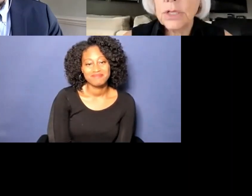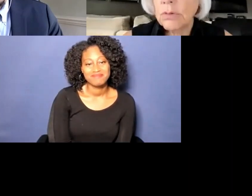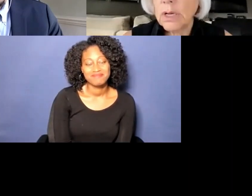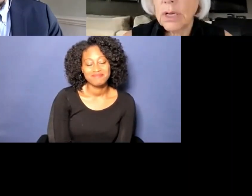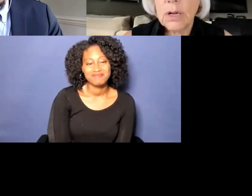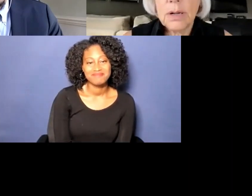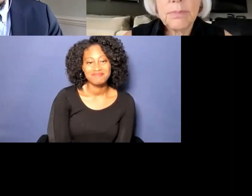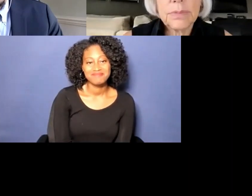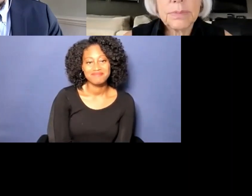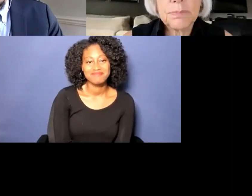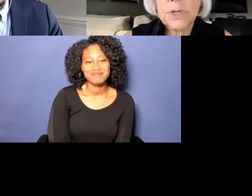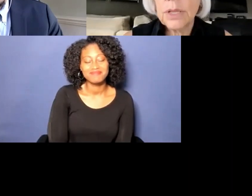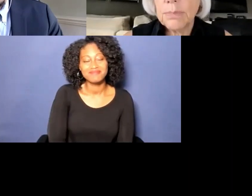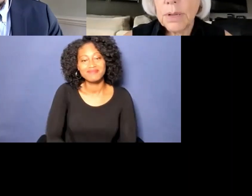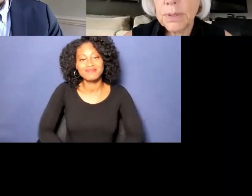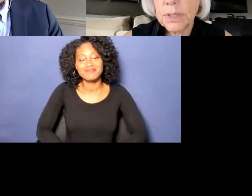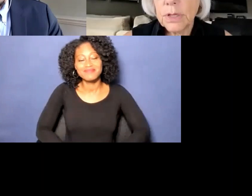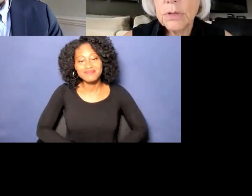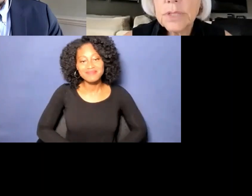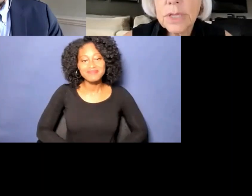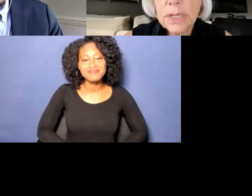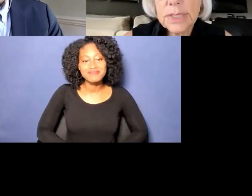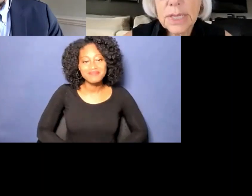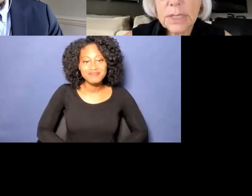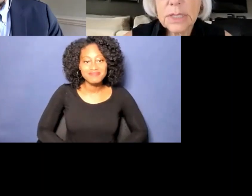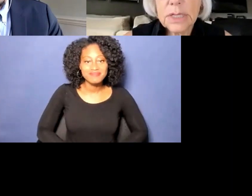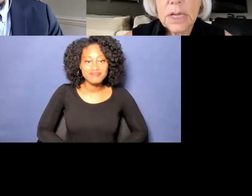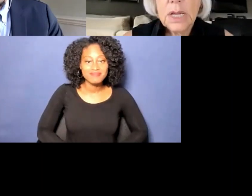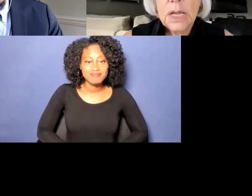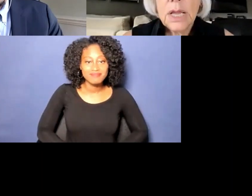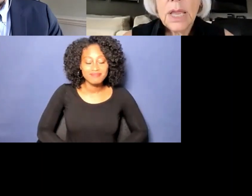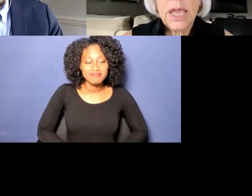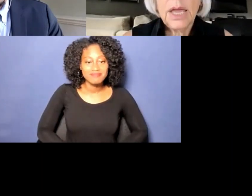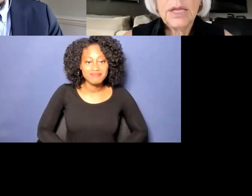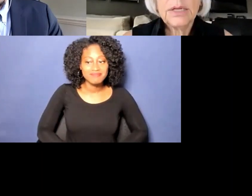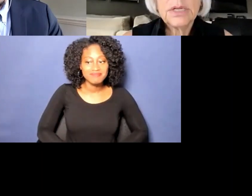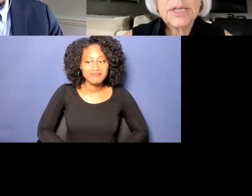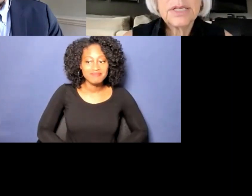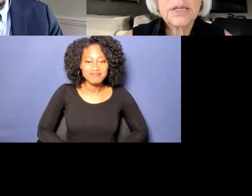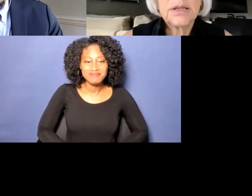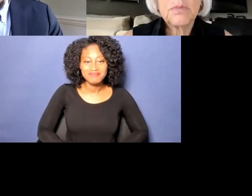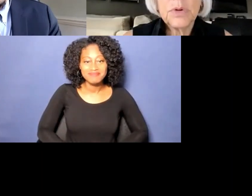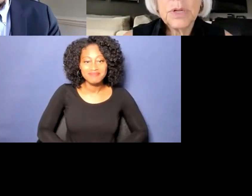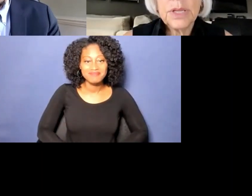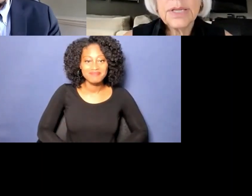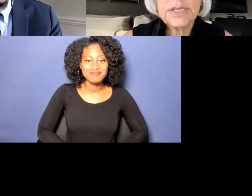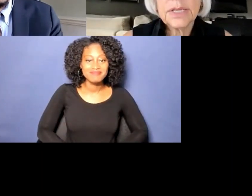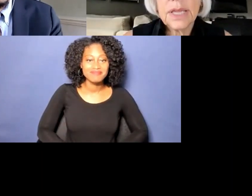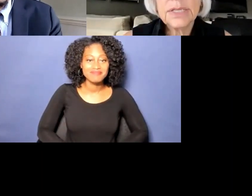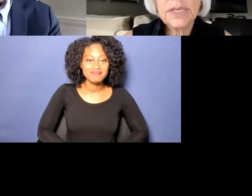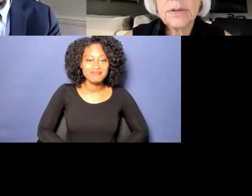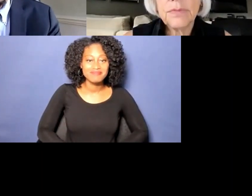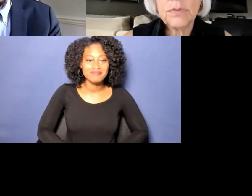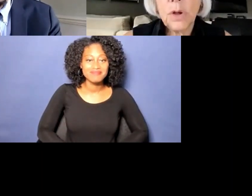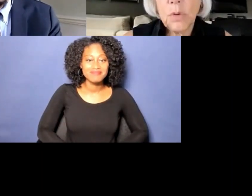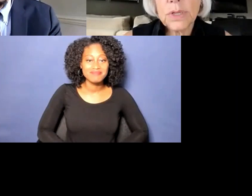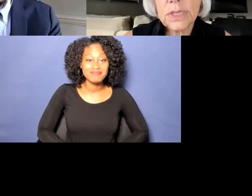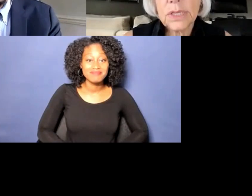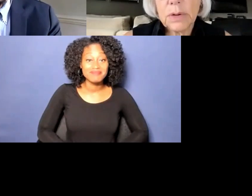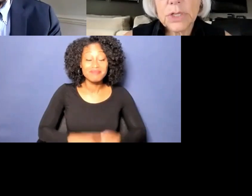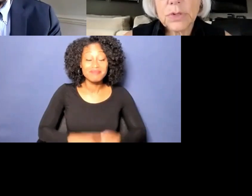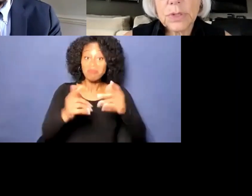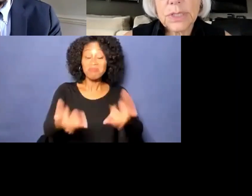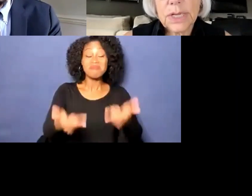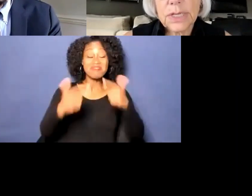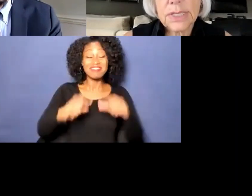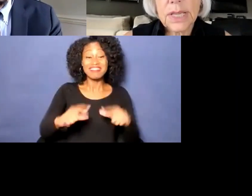that they don't put on the public use data set. And it really is a case that if you know what's in